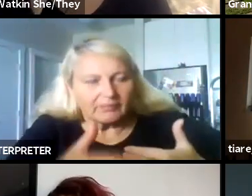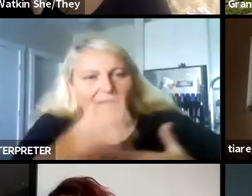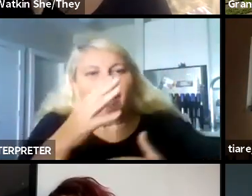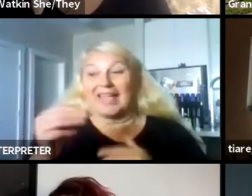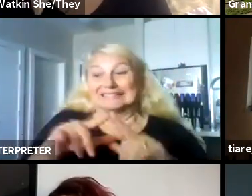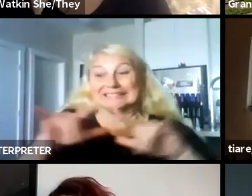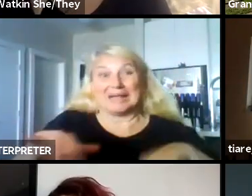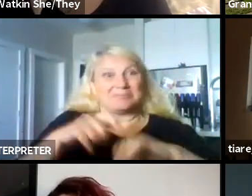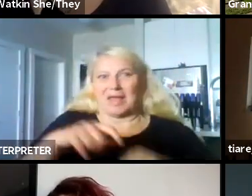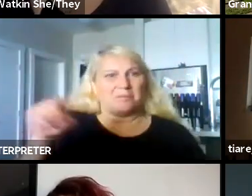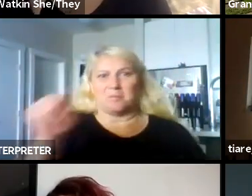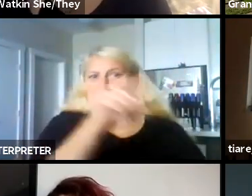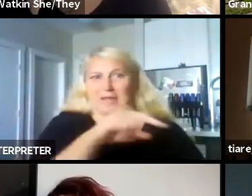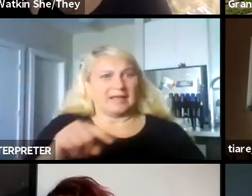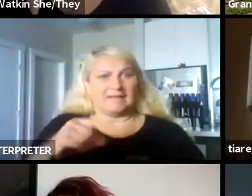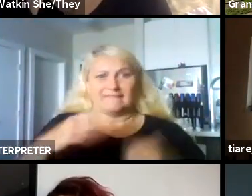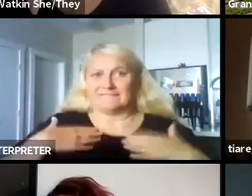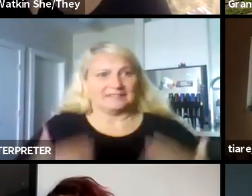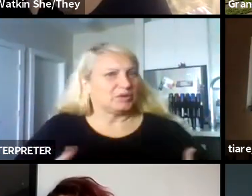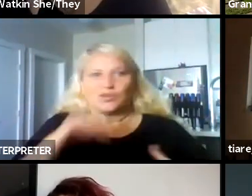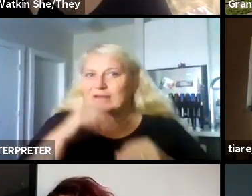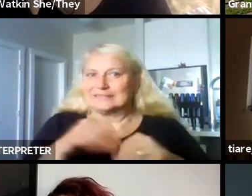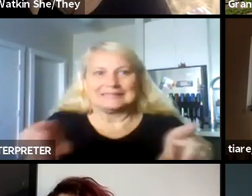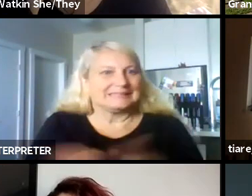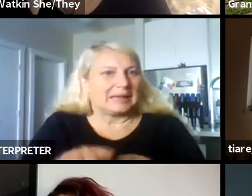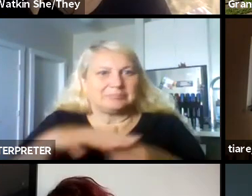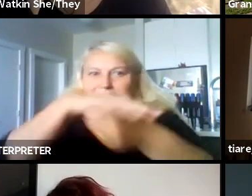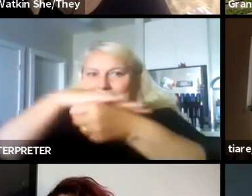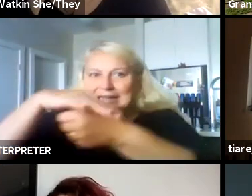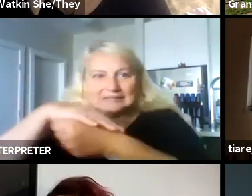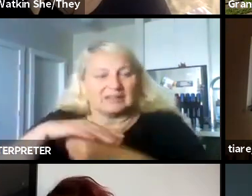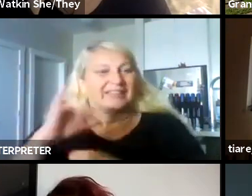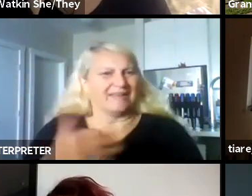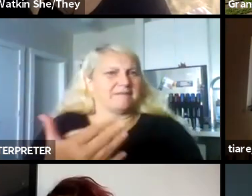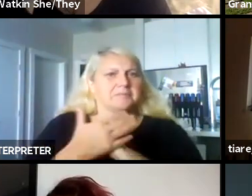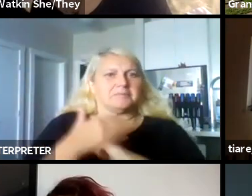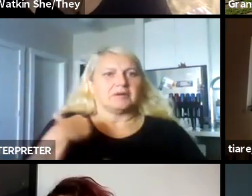physically embodied space. So having that document was very, very helpful to us.